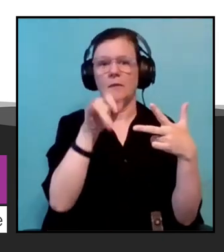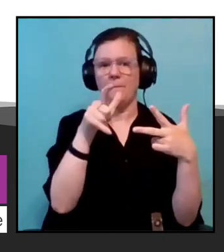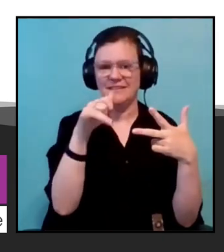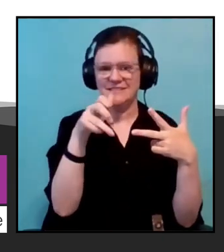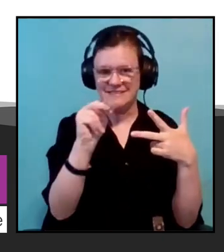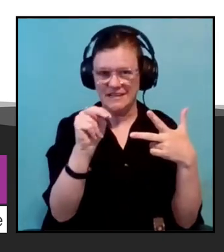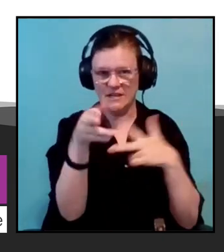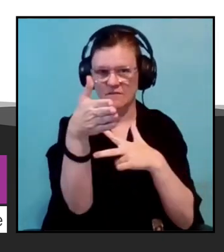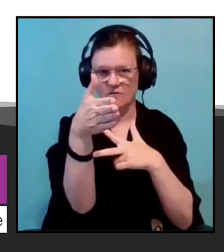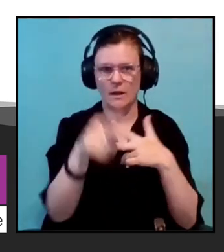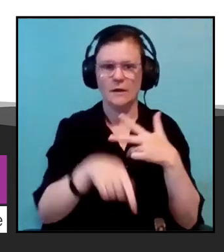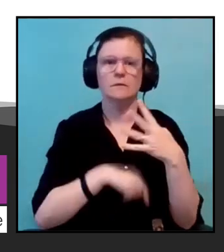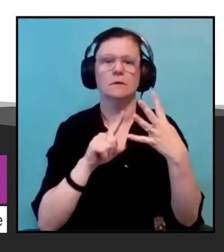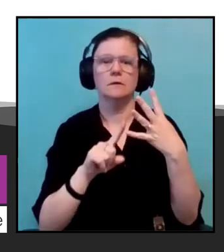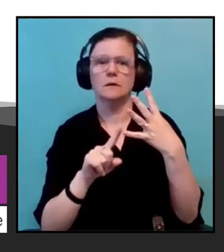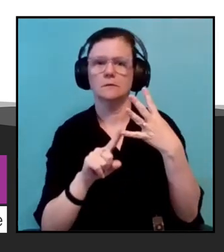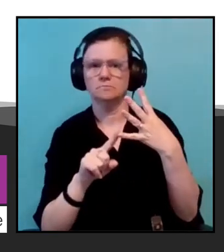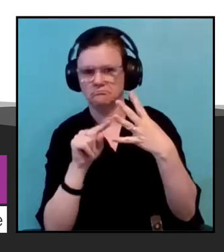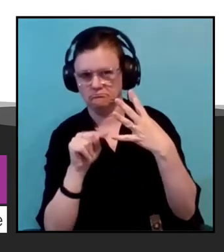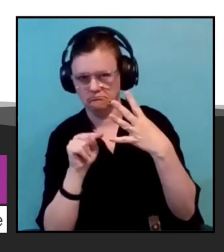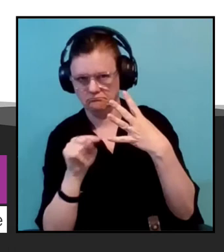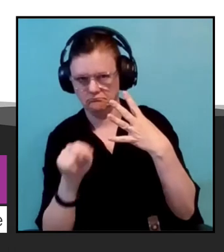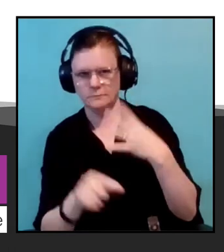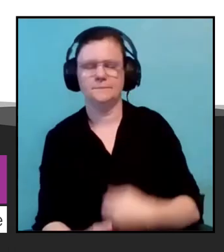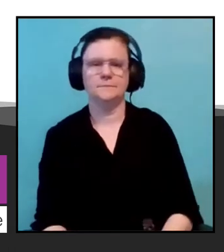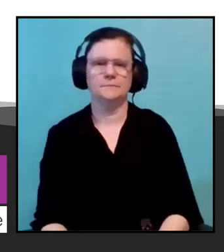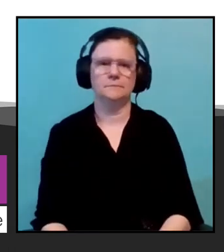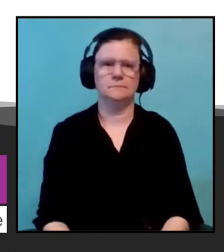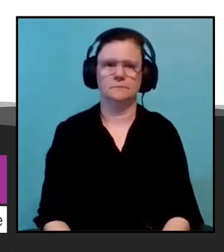Romare Bearden flag.